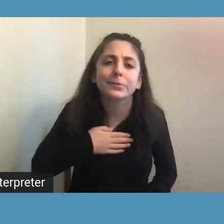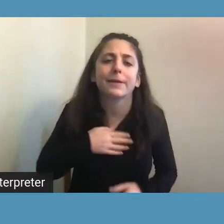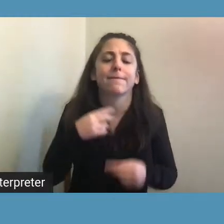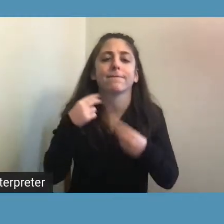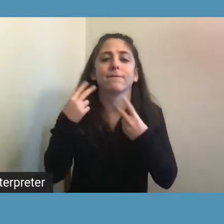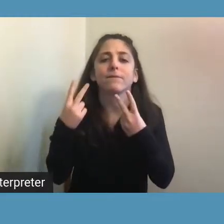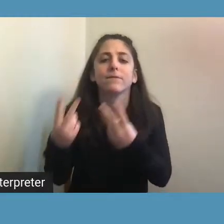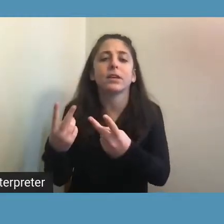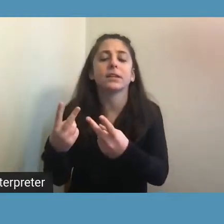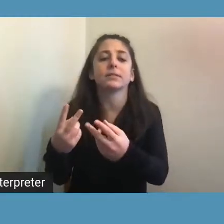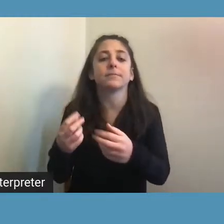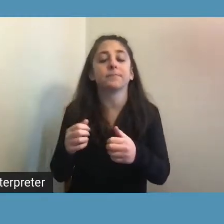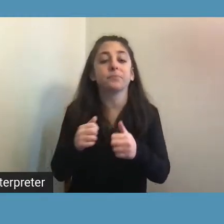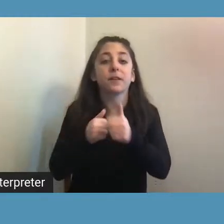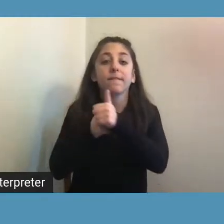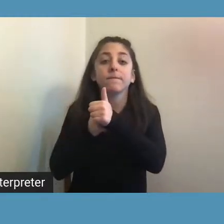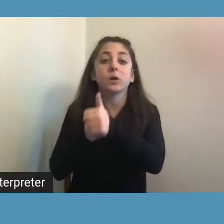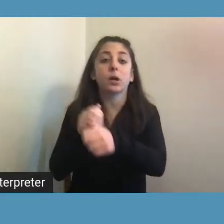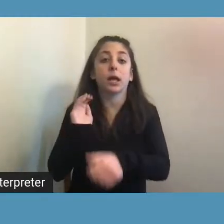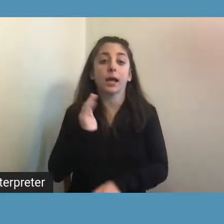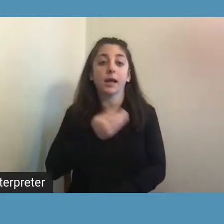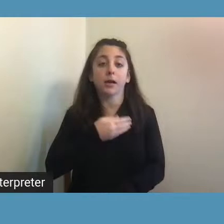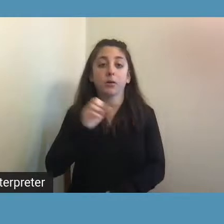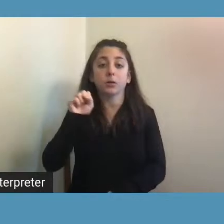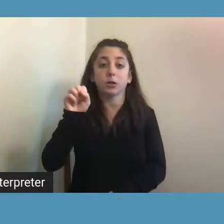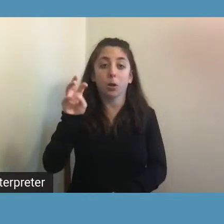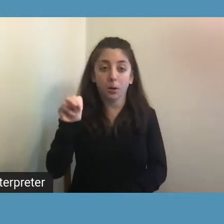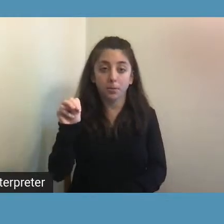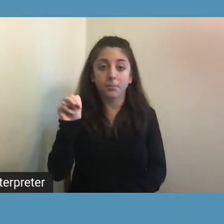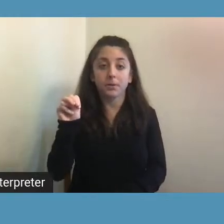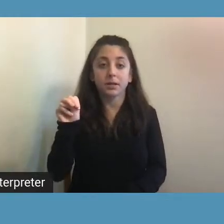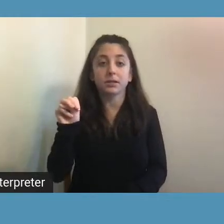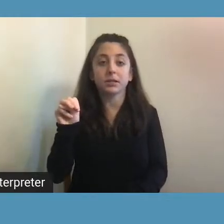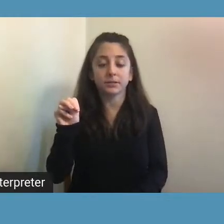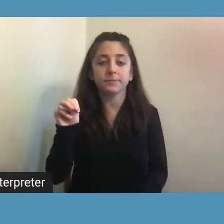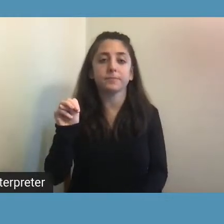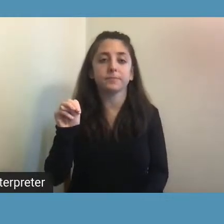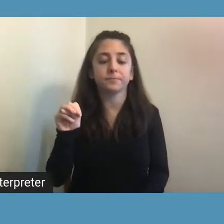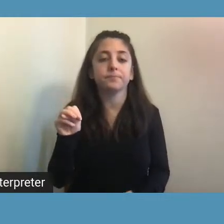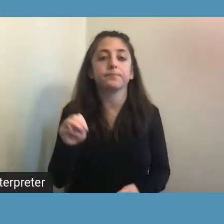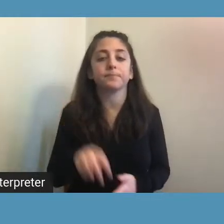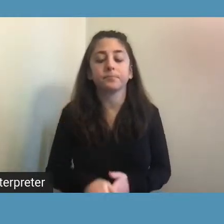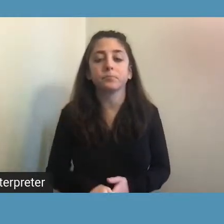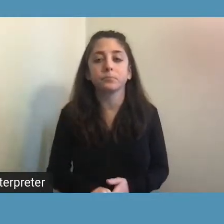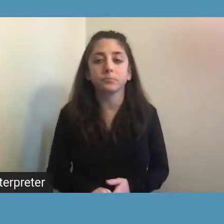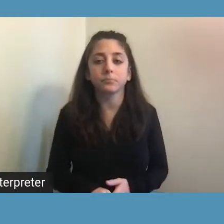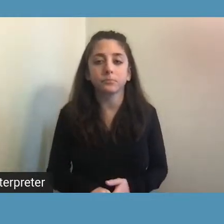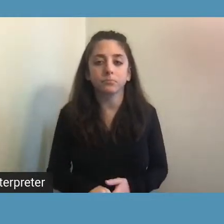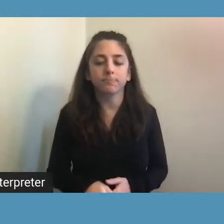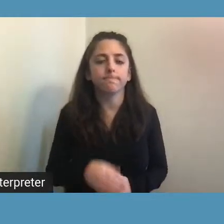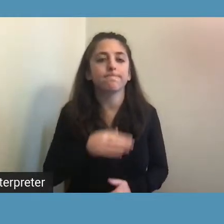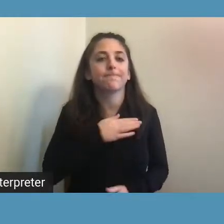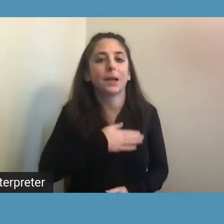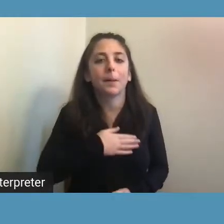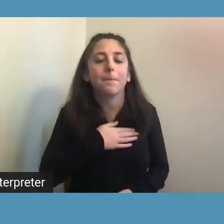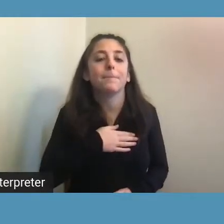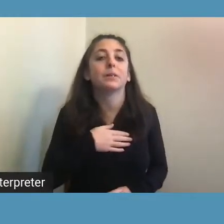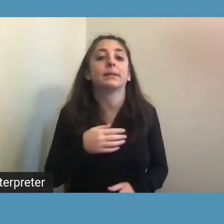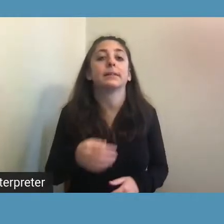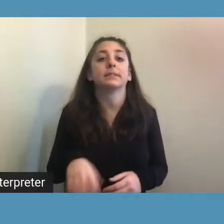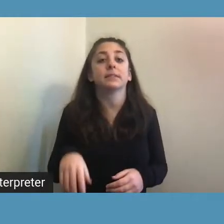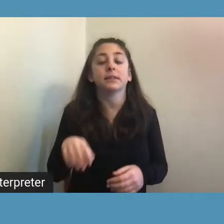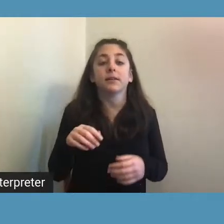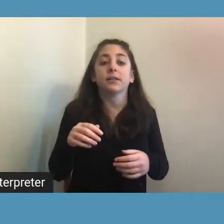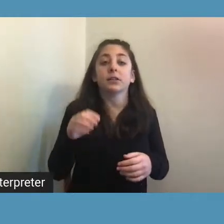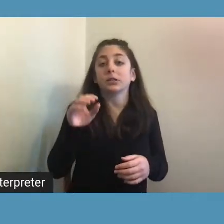our social media channels for the Museum Learning Hub. And please do complete the post-event satisfaction